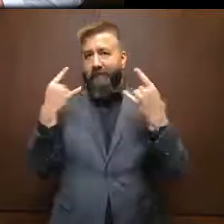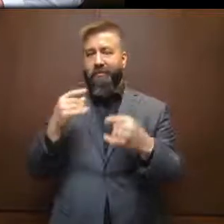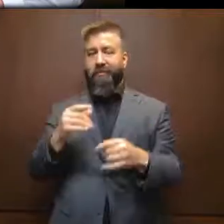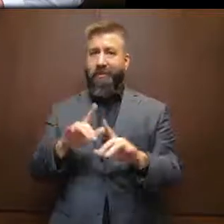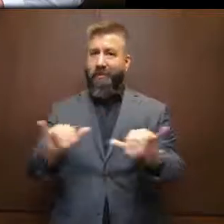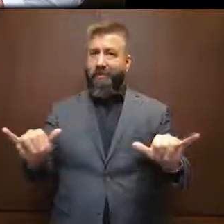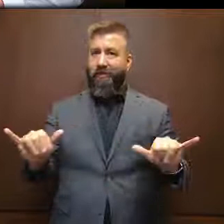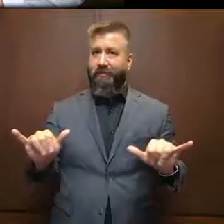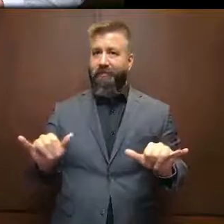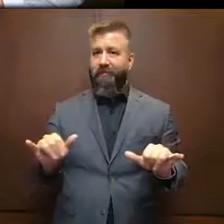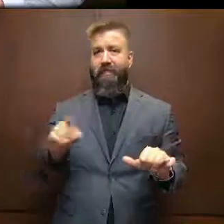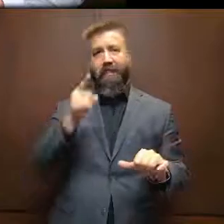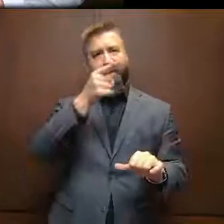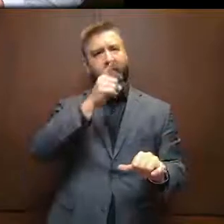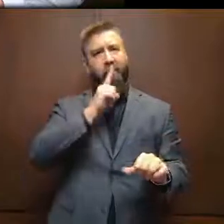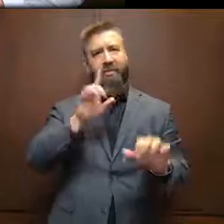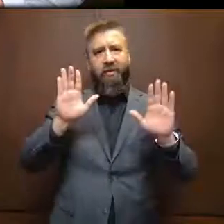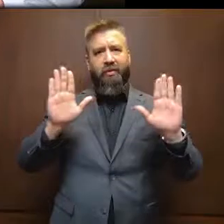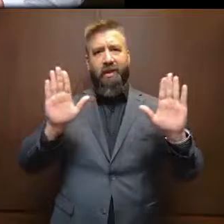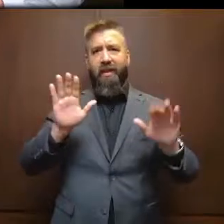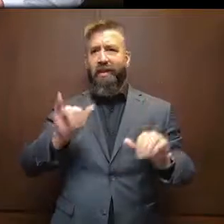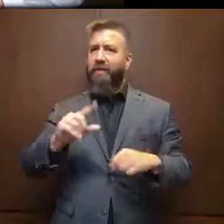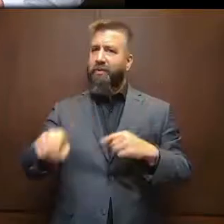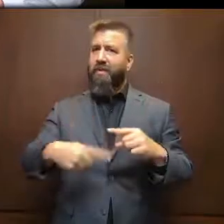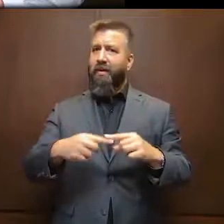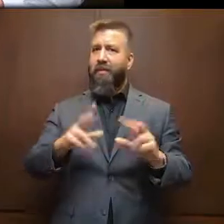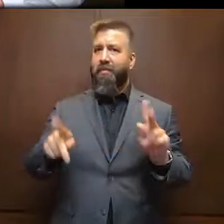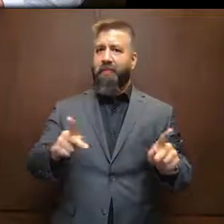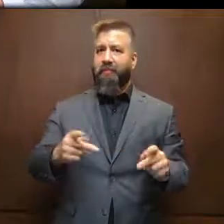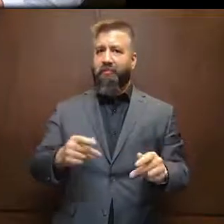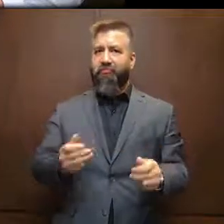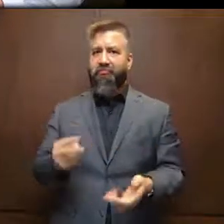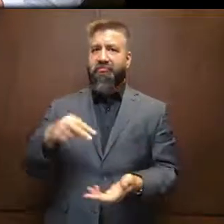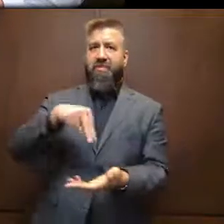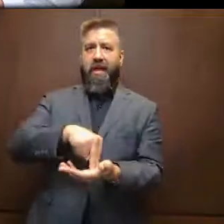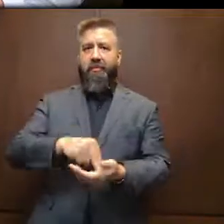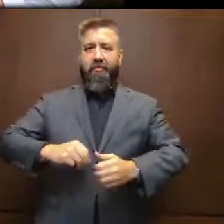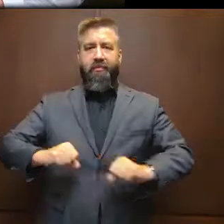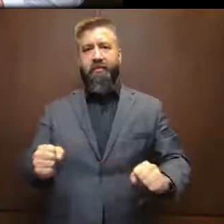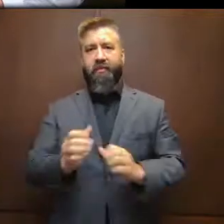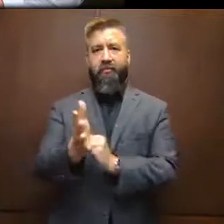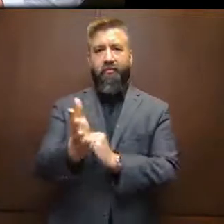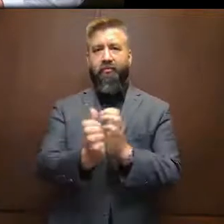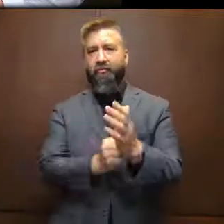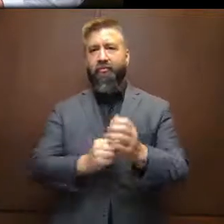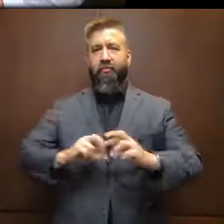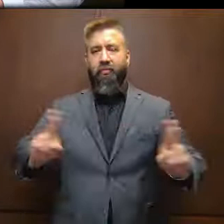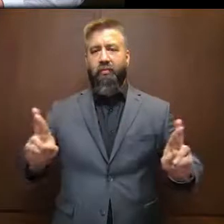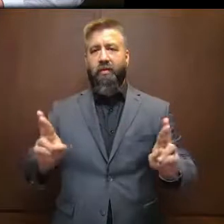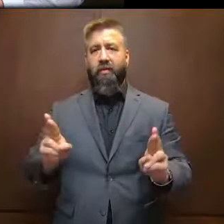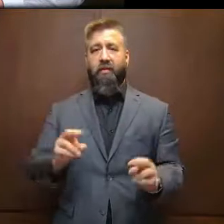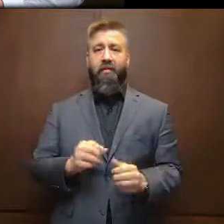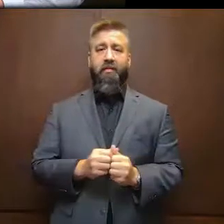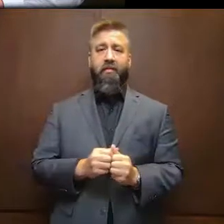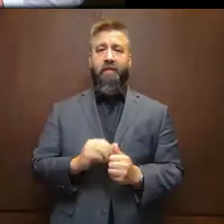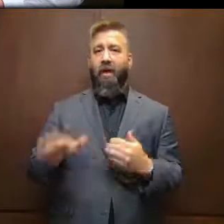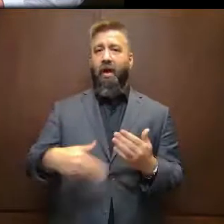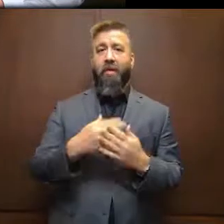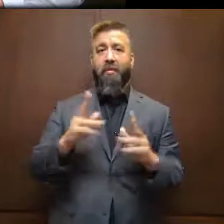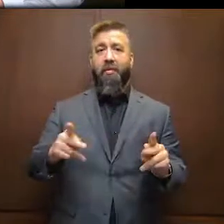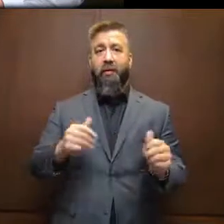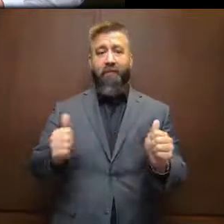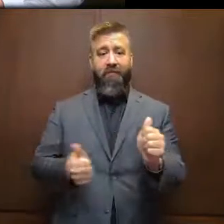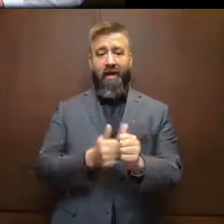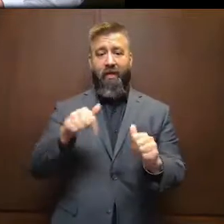great. I mean, and that's what it's about. People stepping up to the plate, kind of like all of our Team St. Clair people who follow and share this